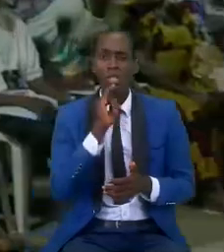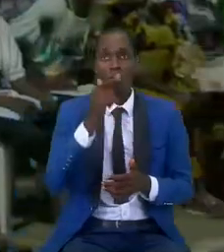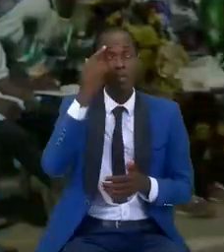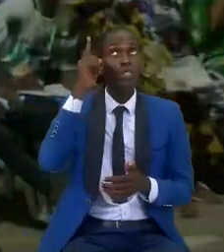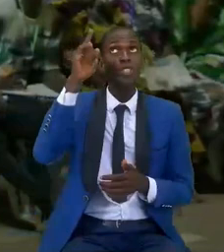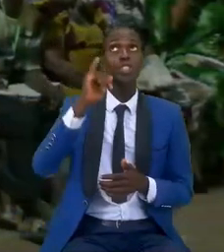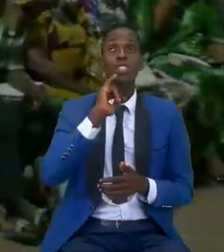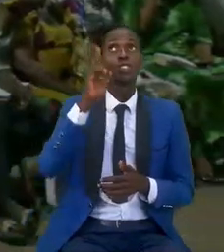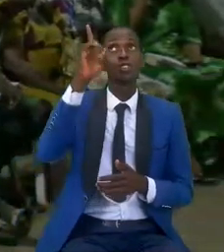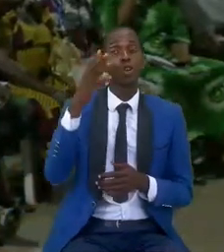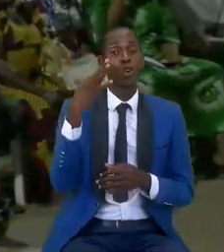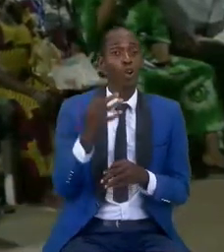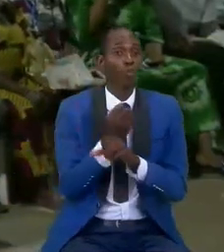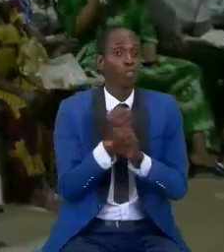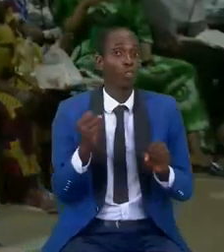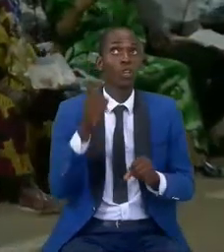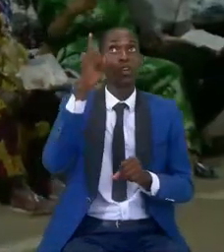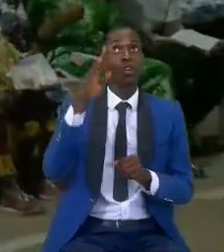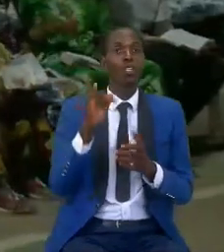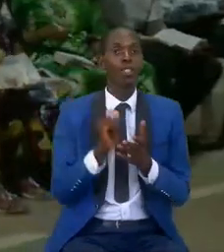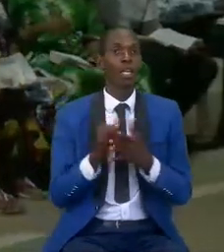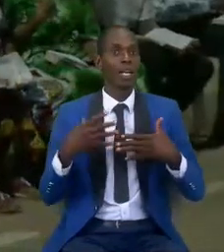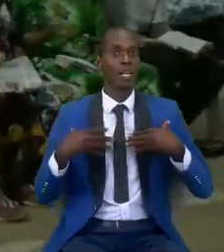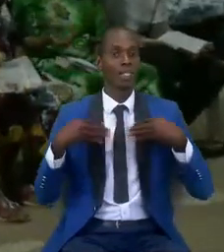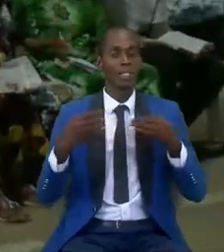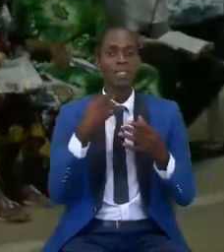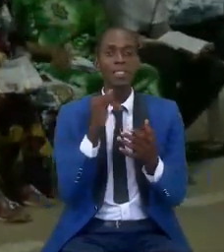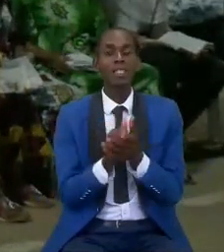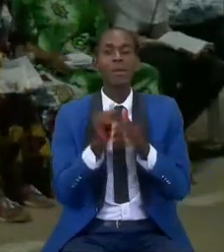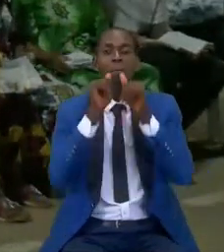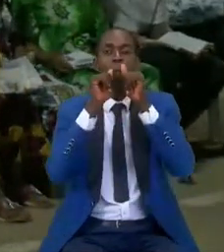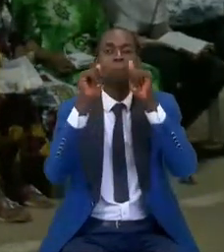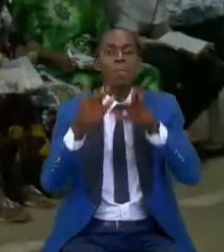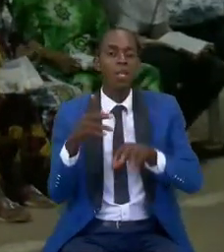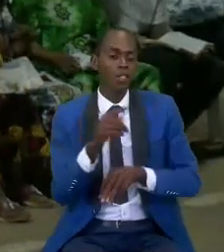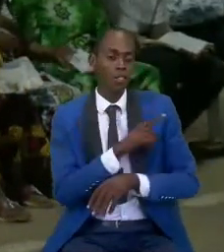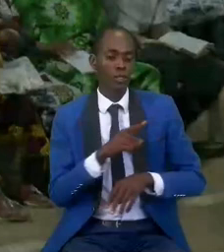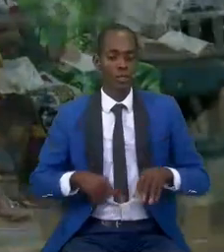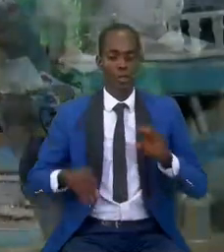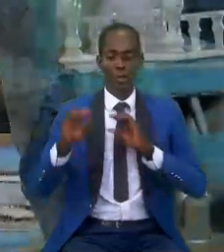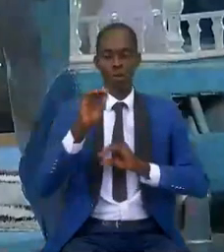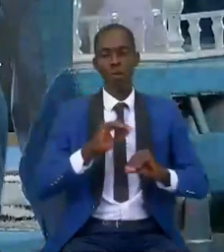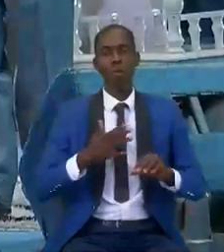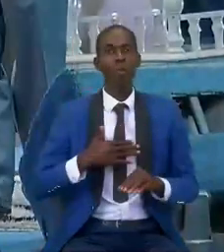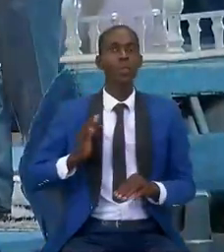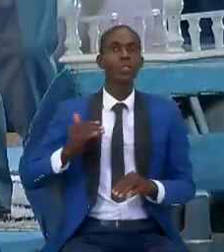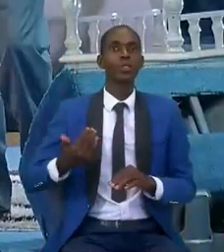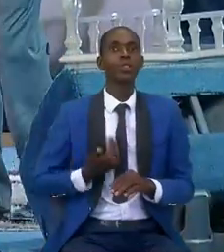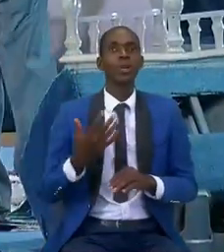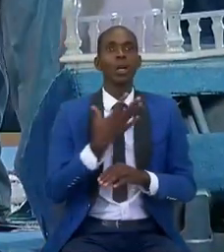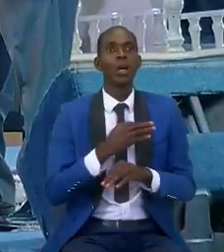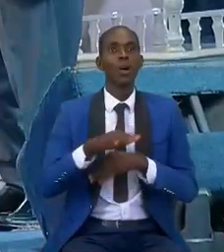O my soul and all that is within me blessed is Holy Name who forgive us all time